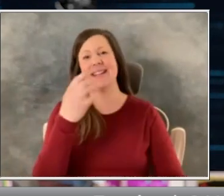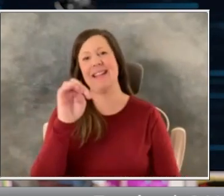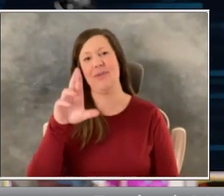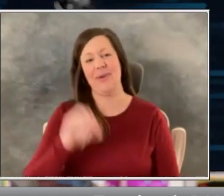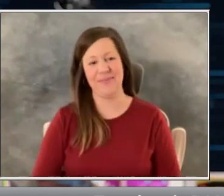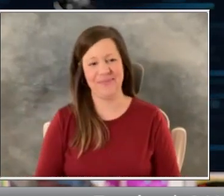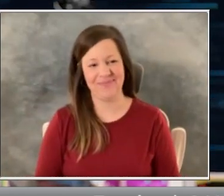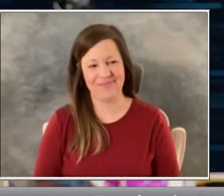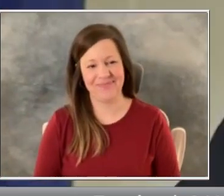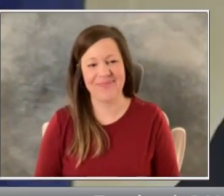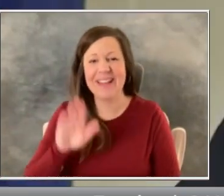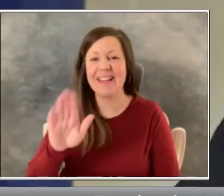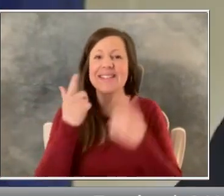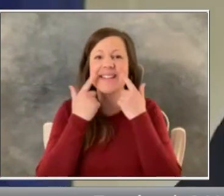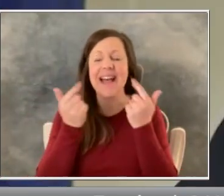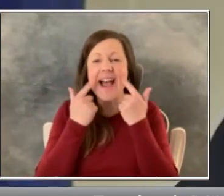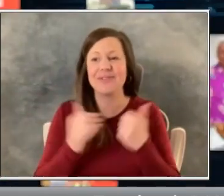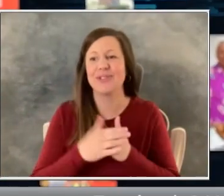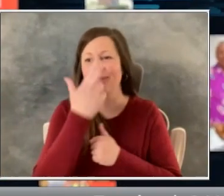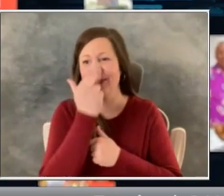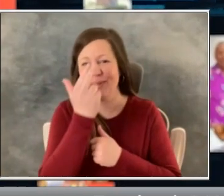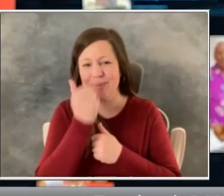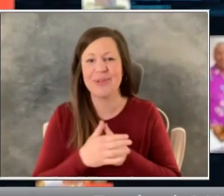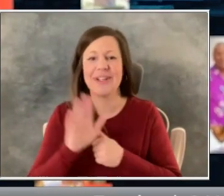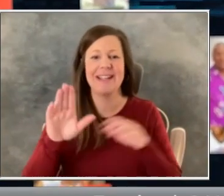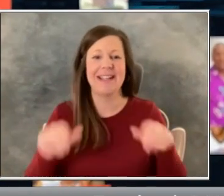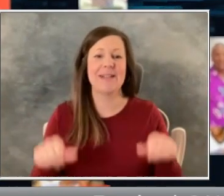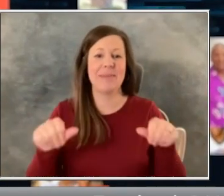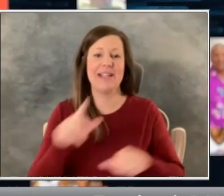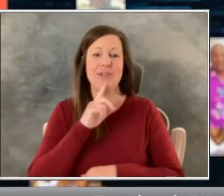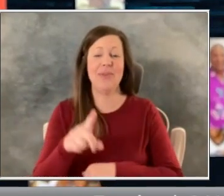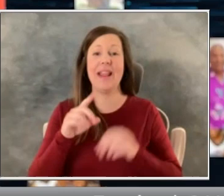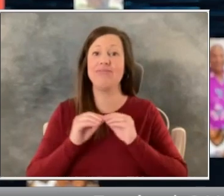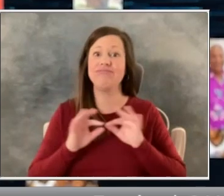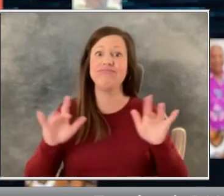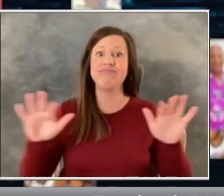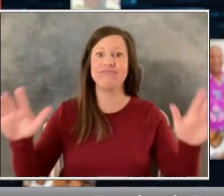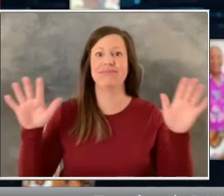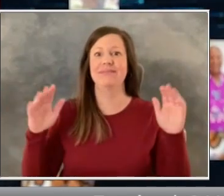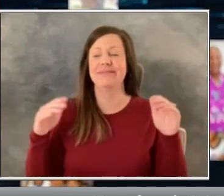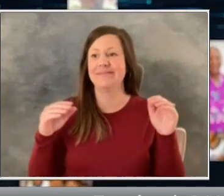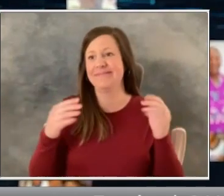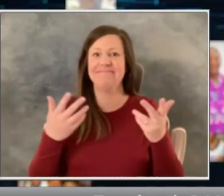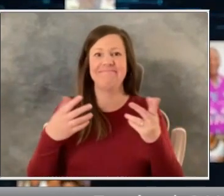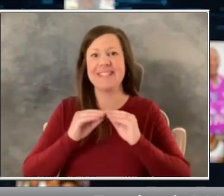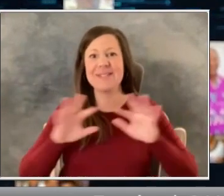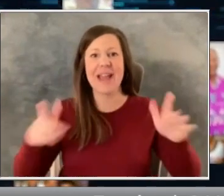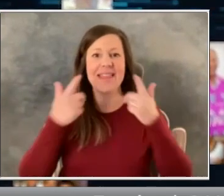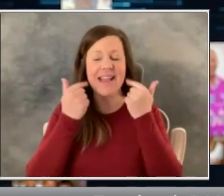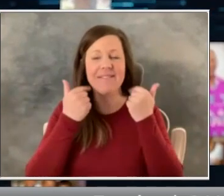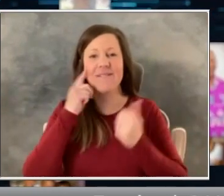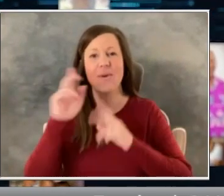His laughter, his humor, his ability to spark a room full of laughter that brings joy and